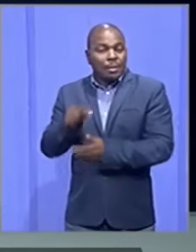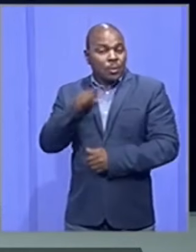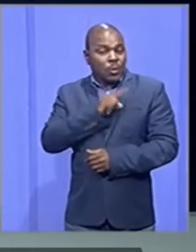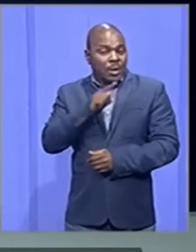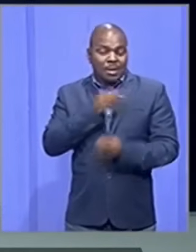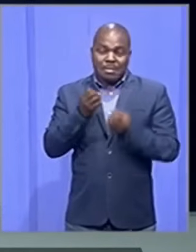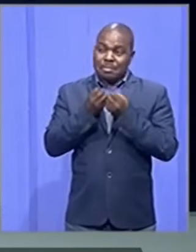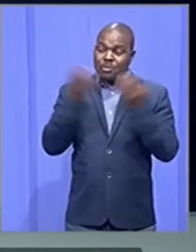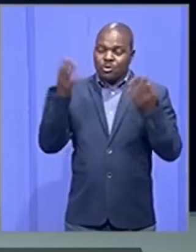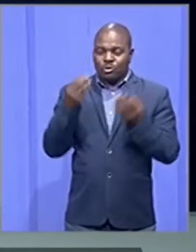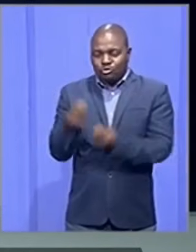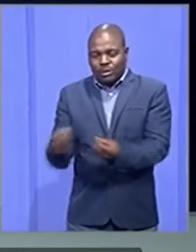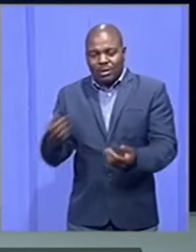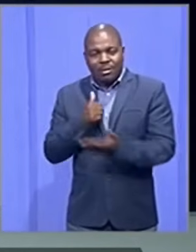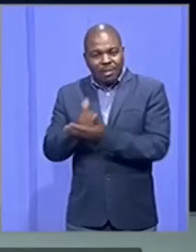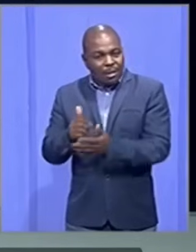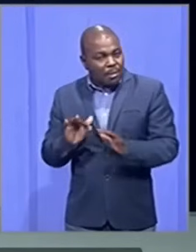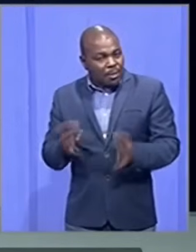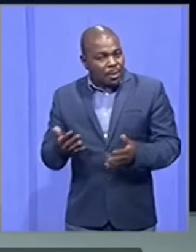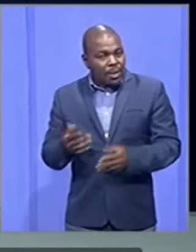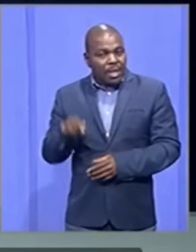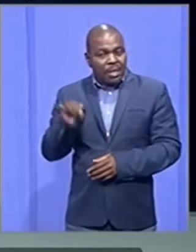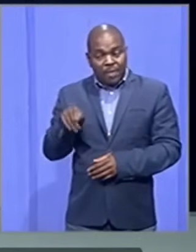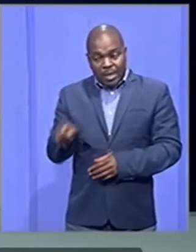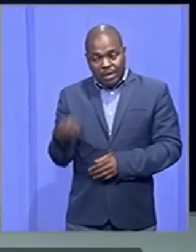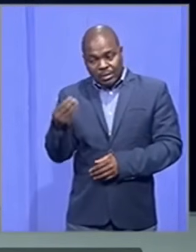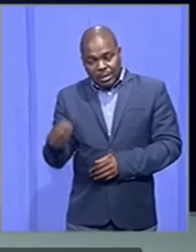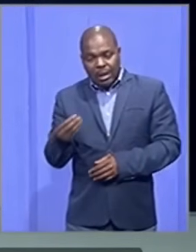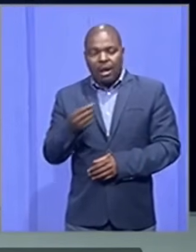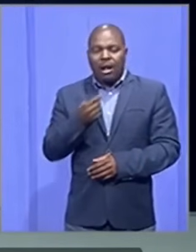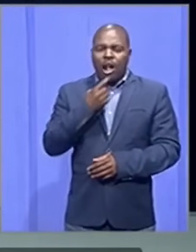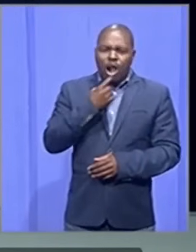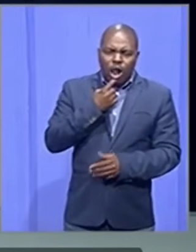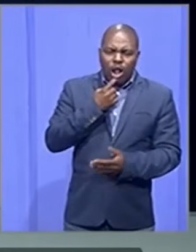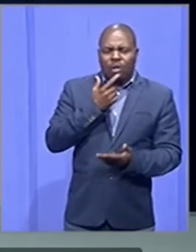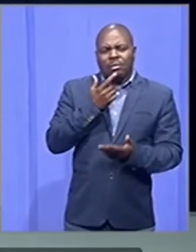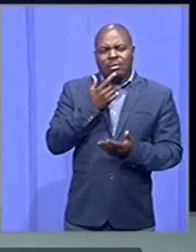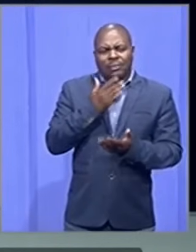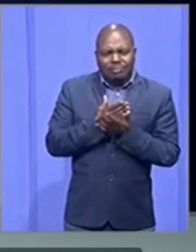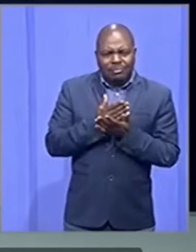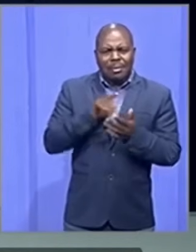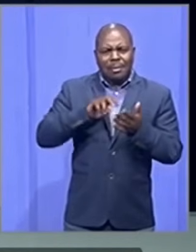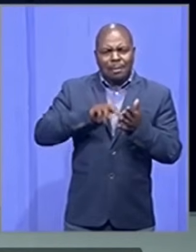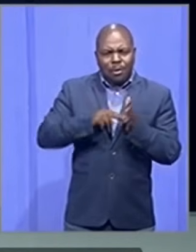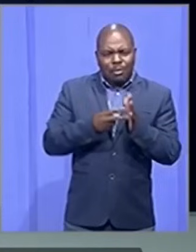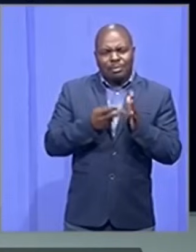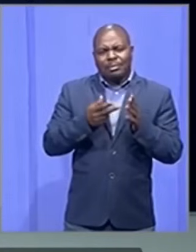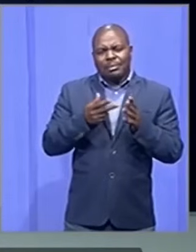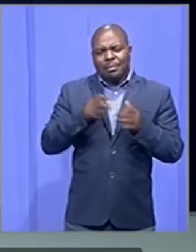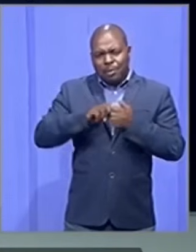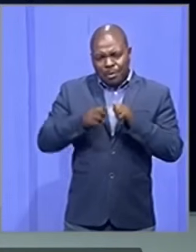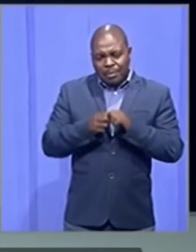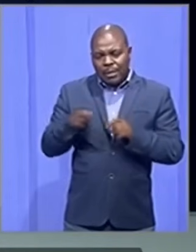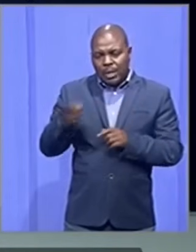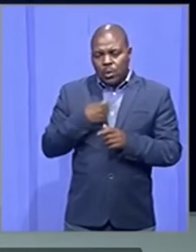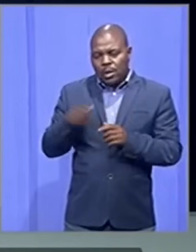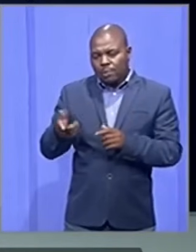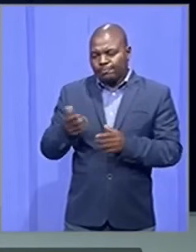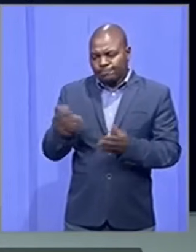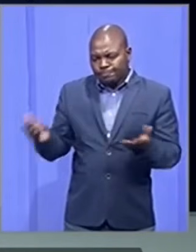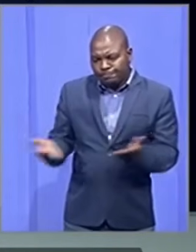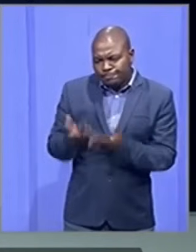re thusang ka bana ke hore na ngwana hana le bothata ba boholeya a bue jwang ke eng ntho a tlamehang ho di etsa